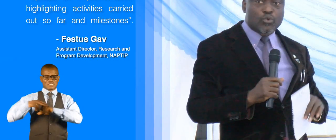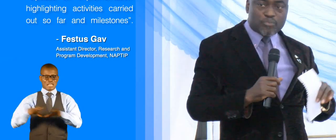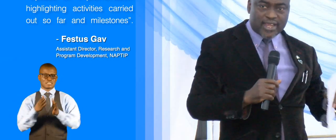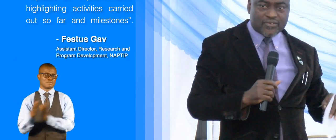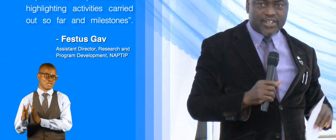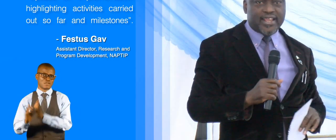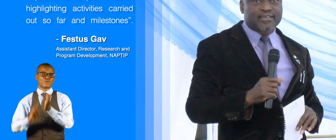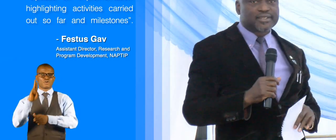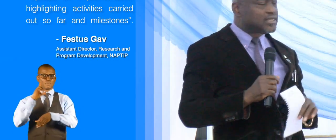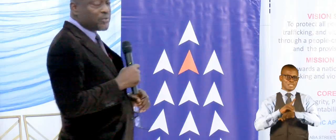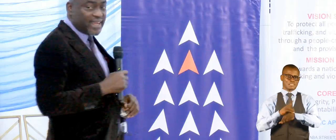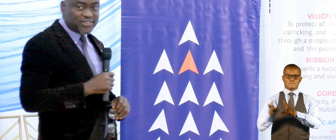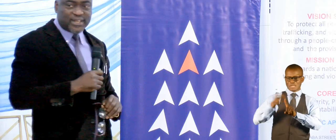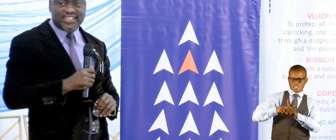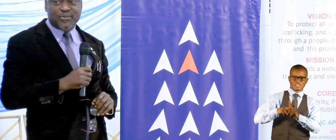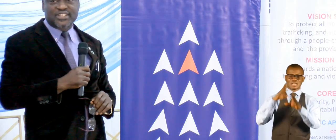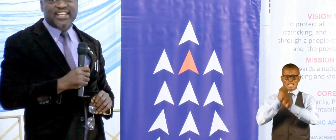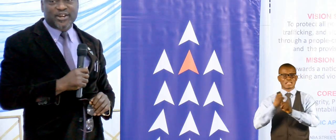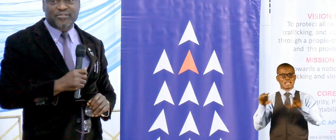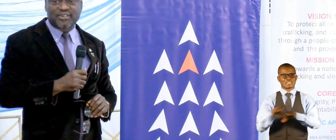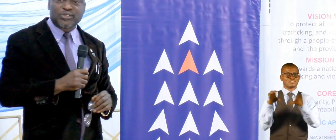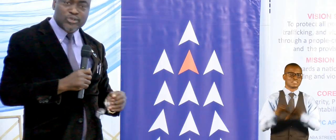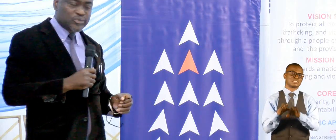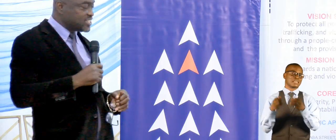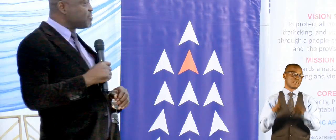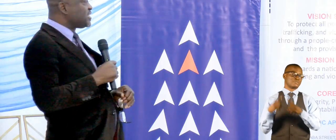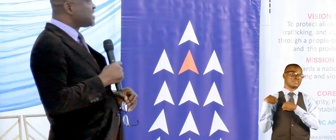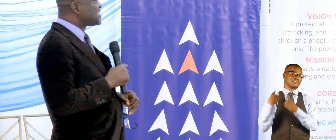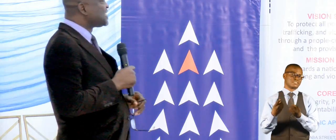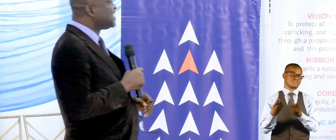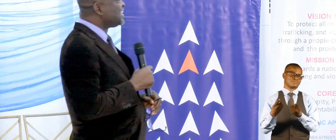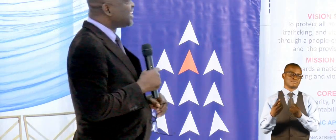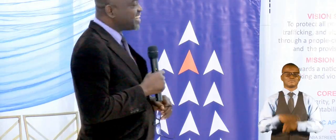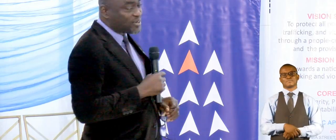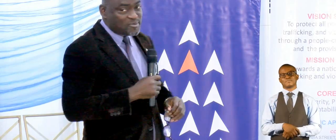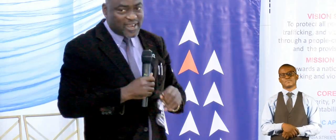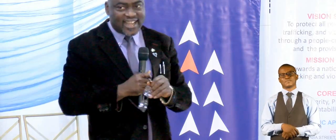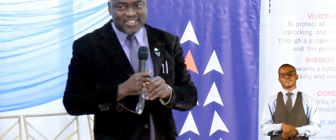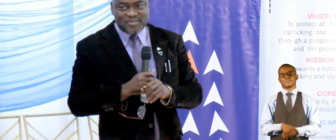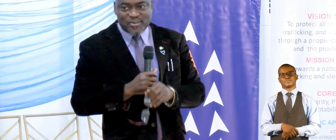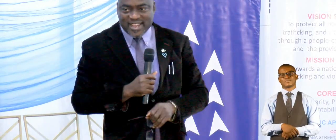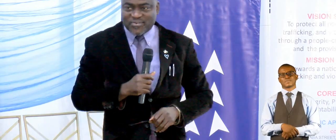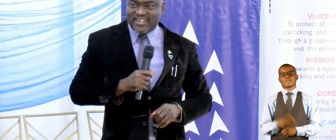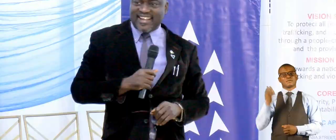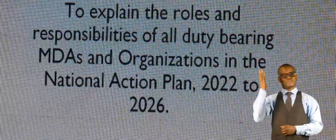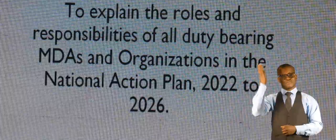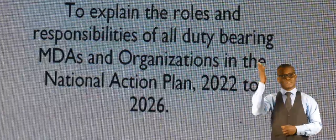of the National Action Plan, update on implementation, highlighting activities carried out so far and